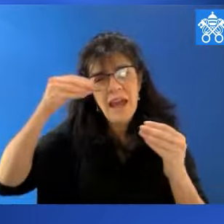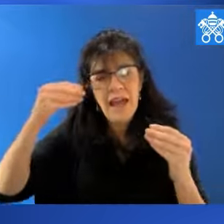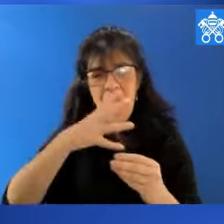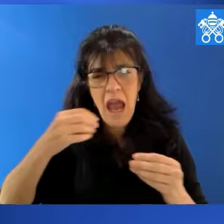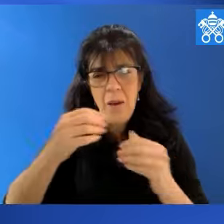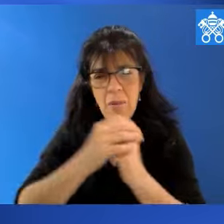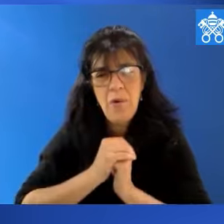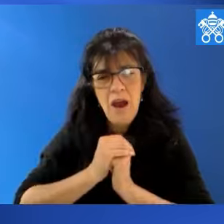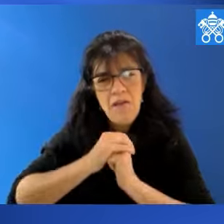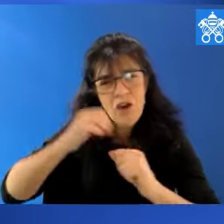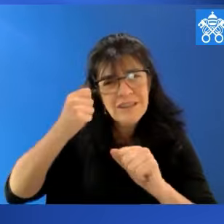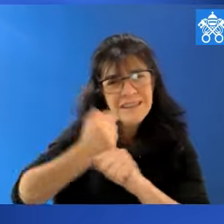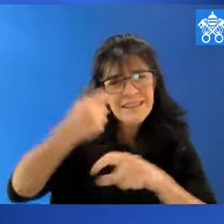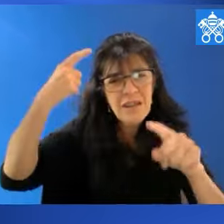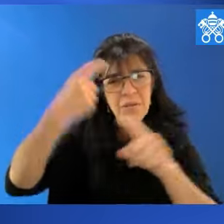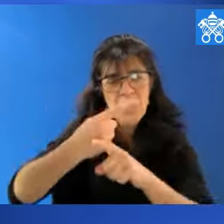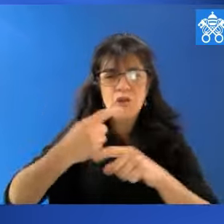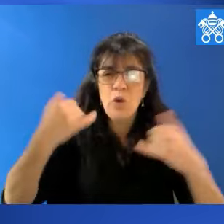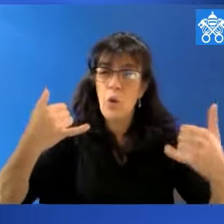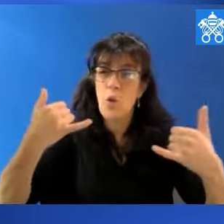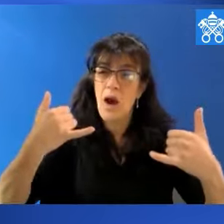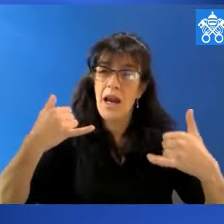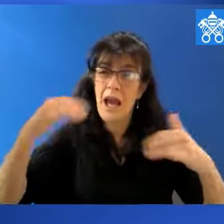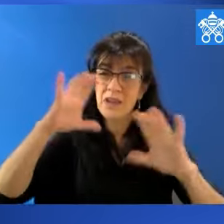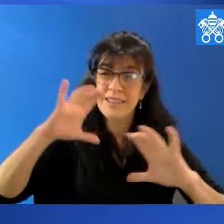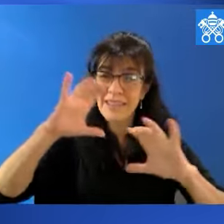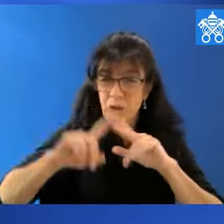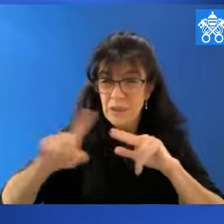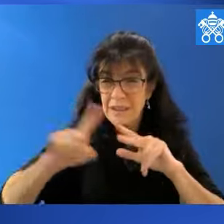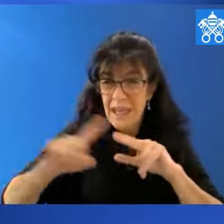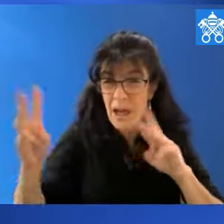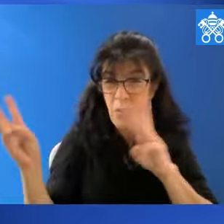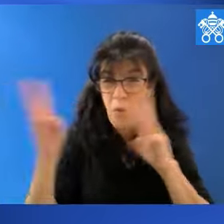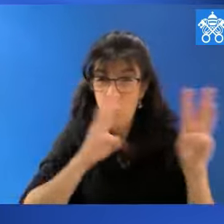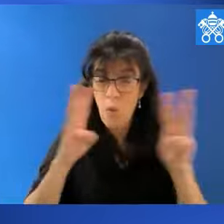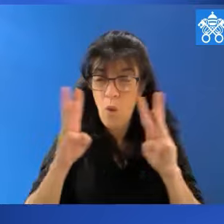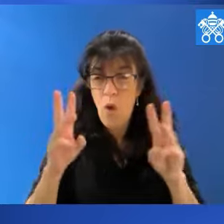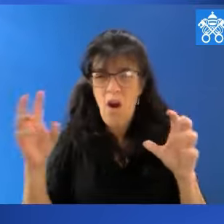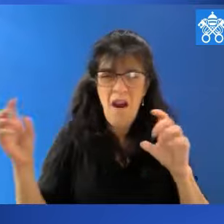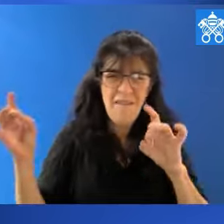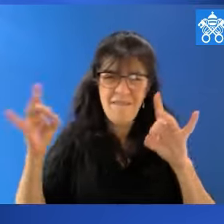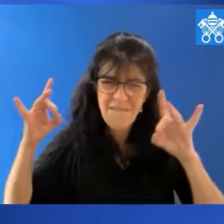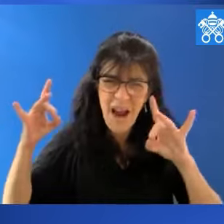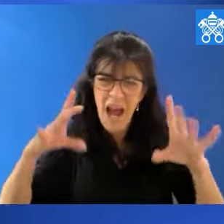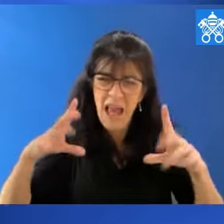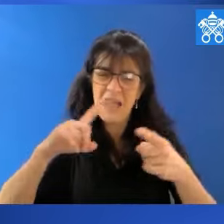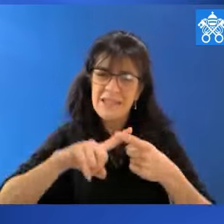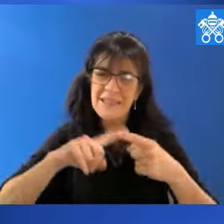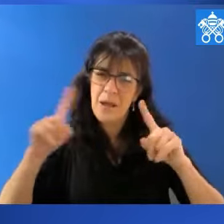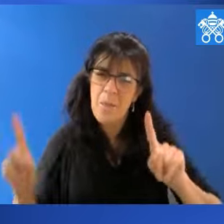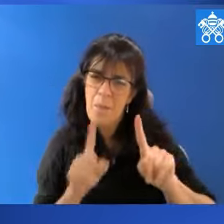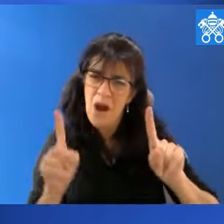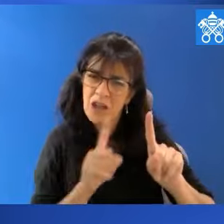our brothers and sisters who even now seek to escape war, violence, persecution,